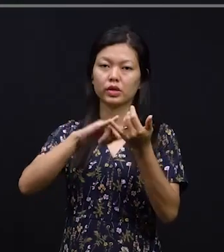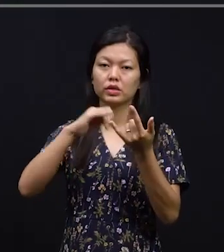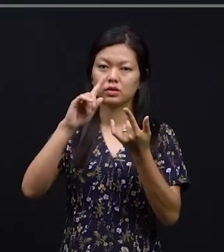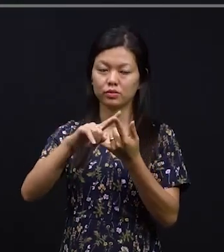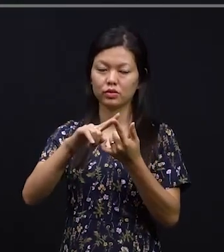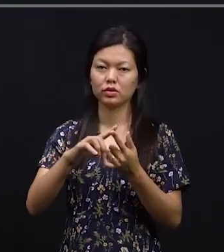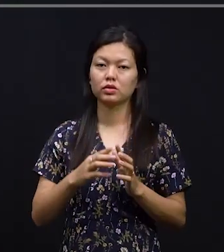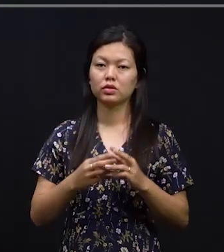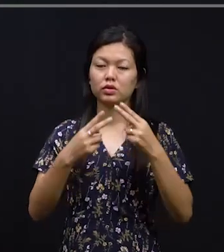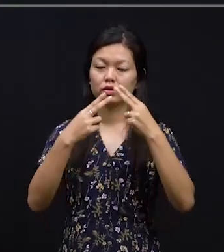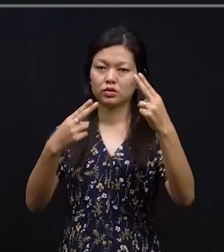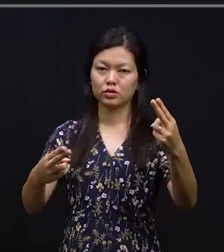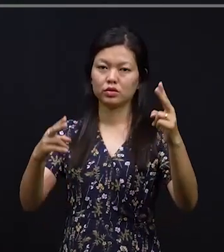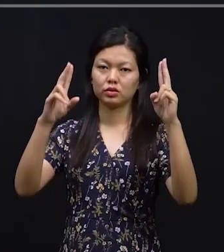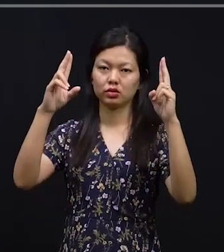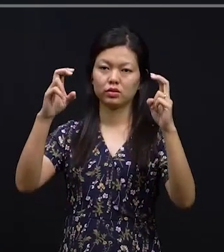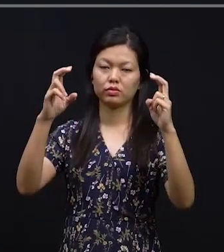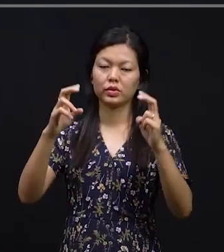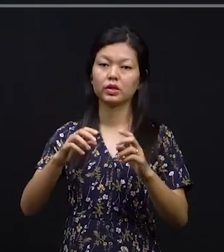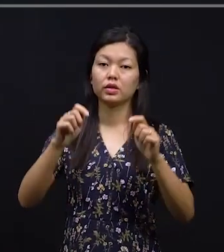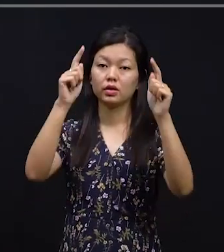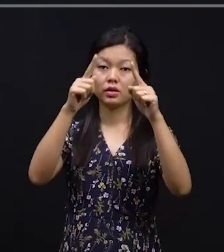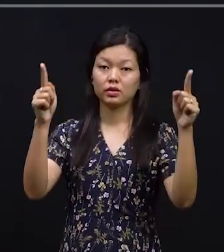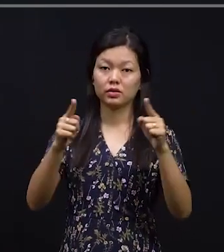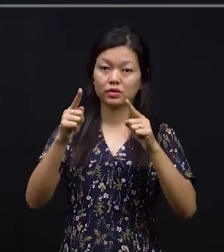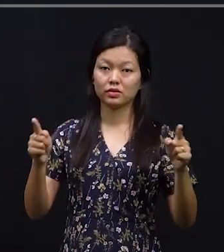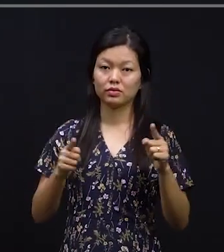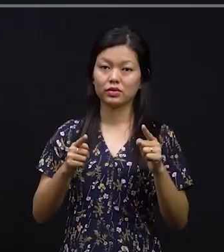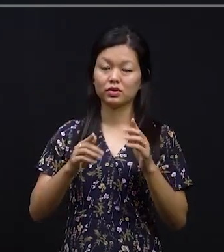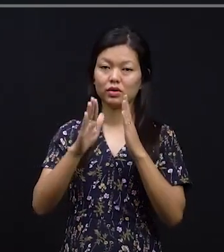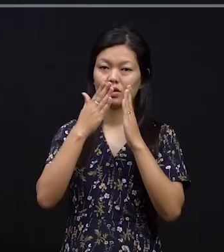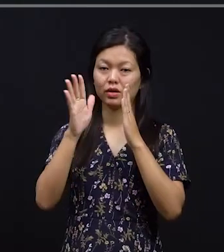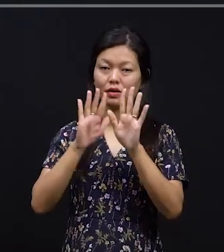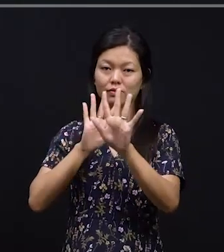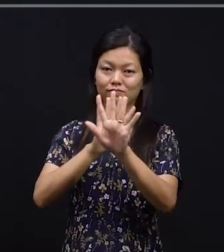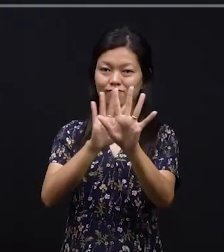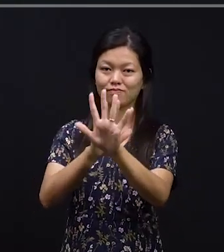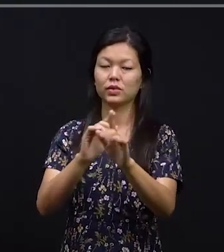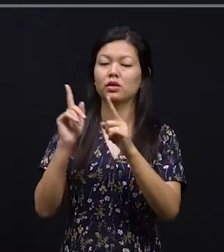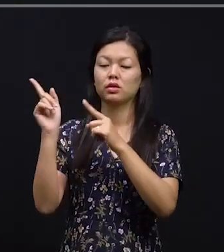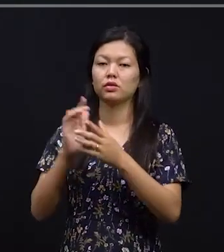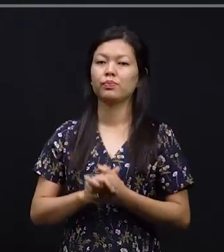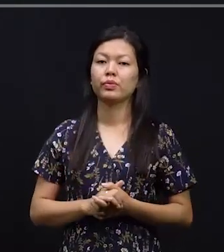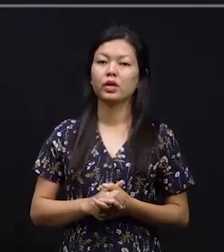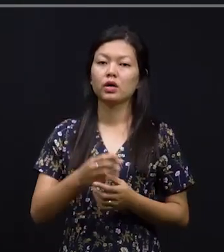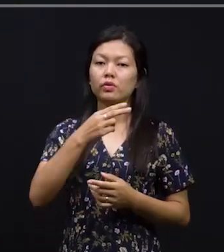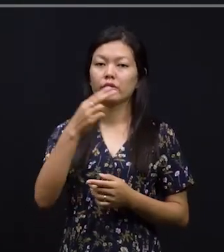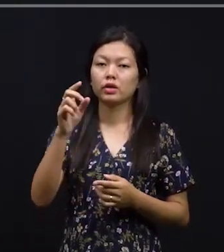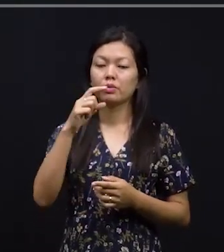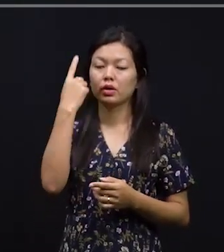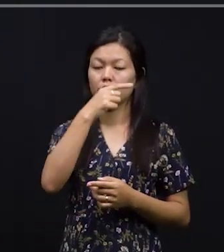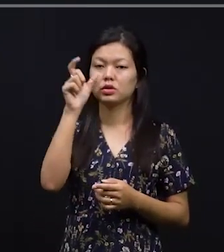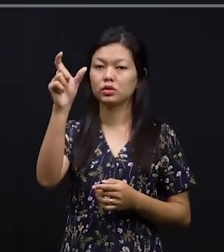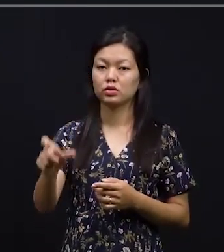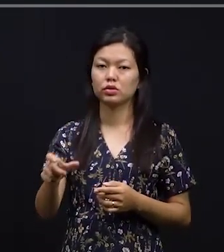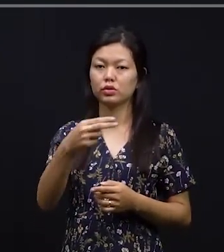A Christmas carol written by Charles Dickens. Charles Dickens is a very popular name for all of us. You might even have heard